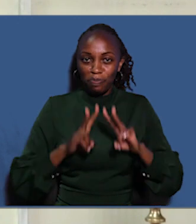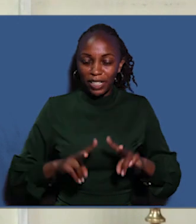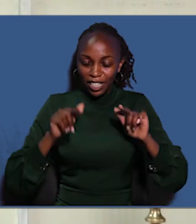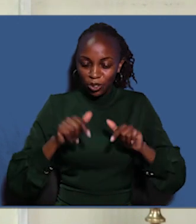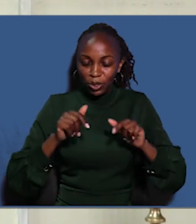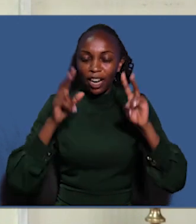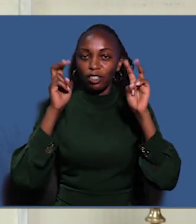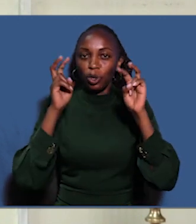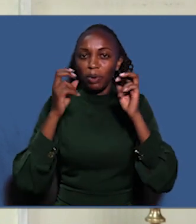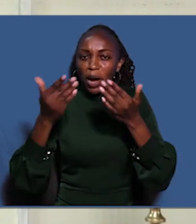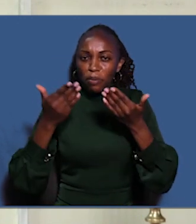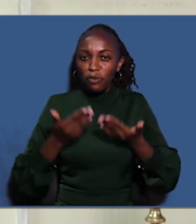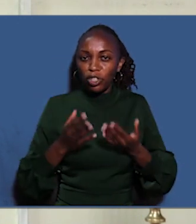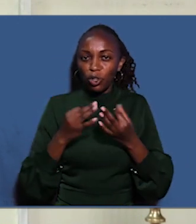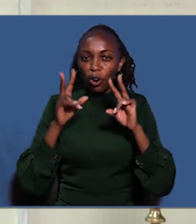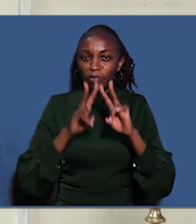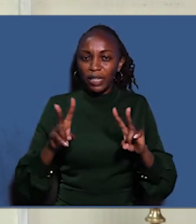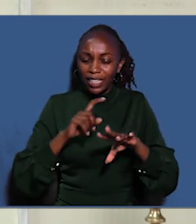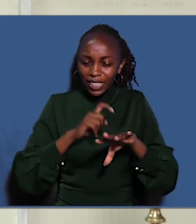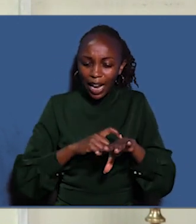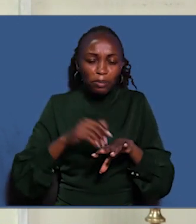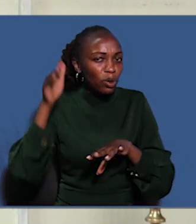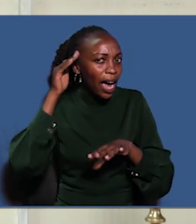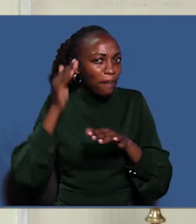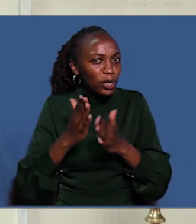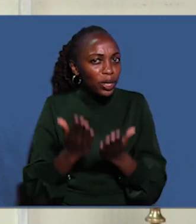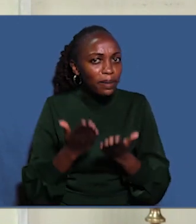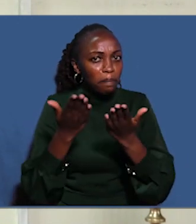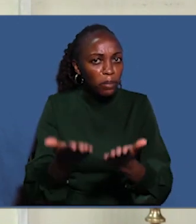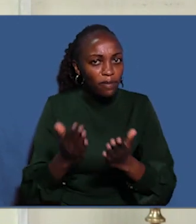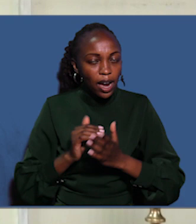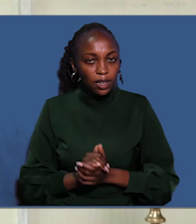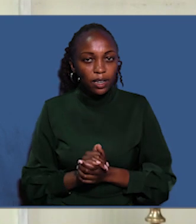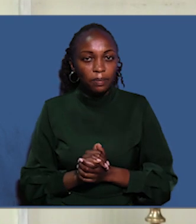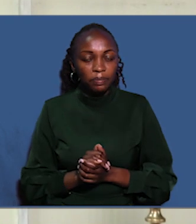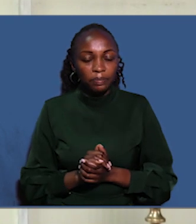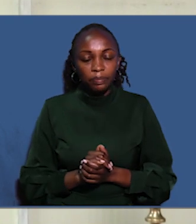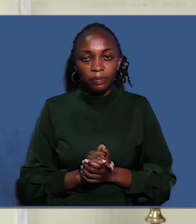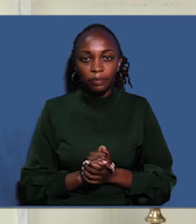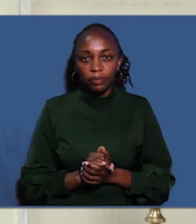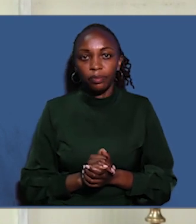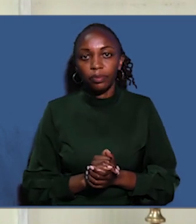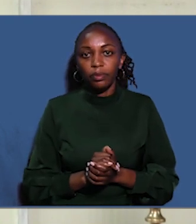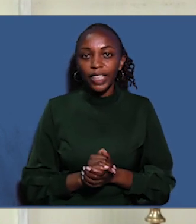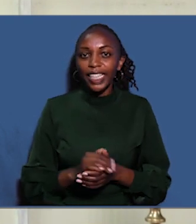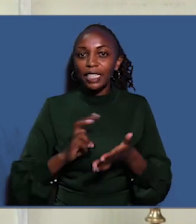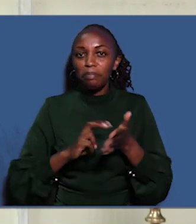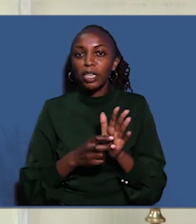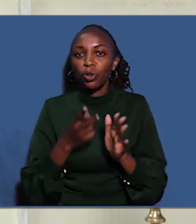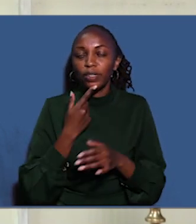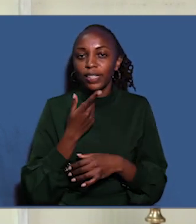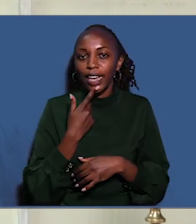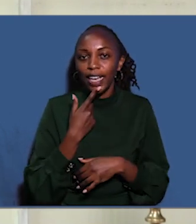day. The provision of peace. When you hear somebody is providing, you know, it's like you're saying, I'm in